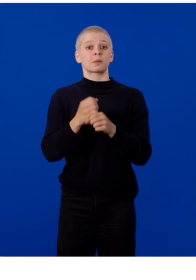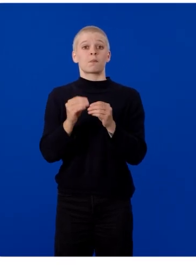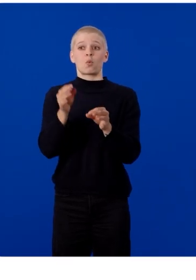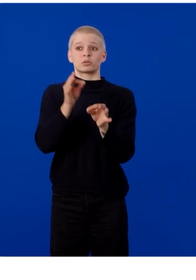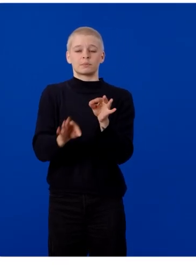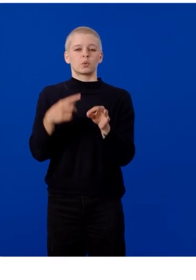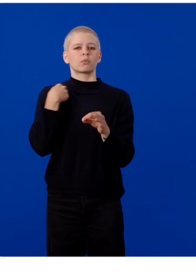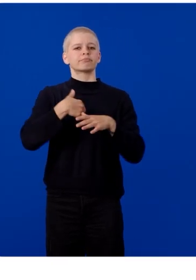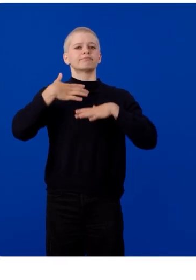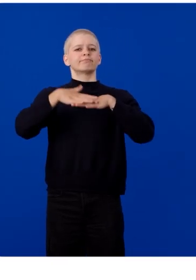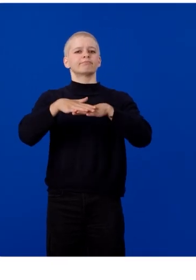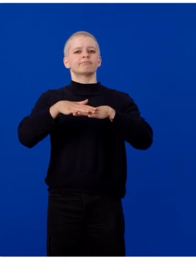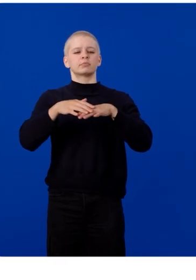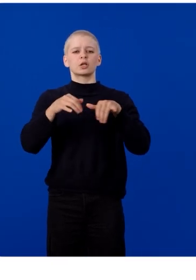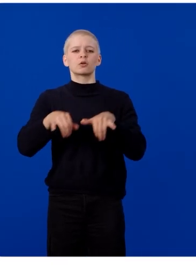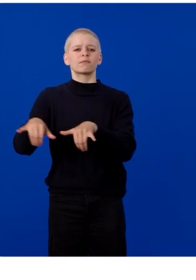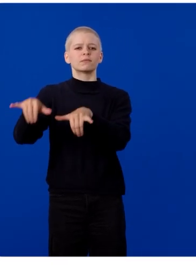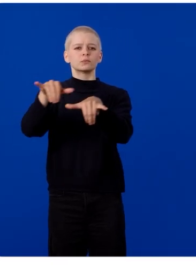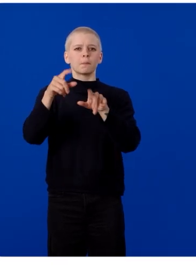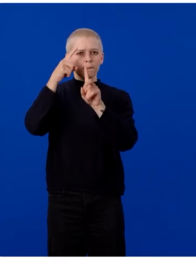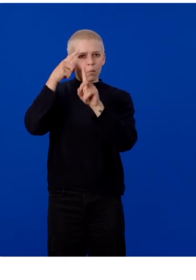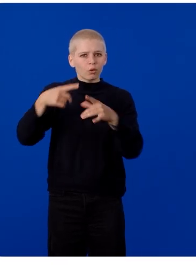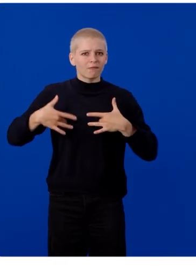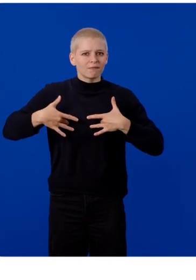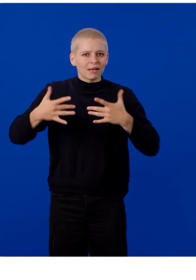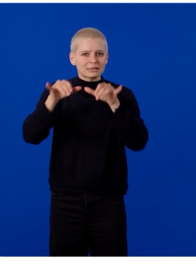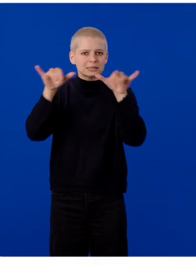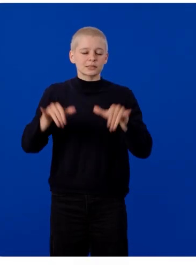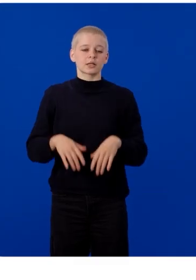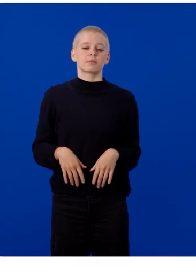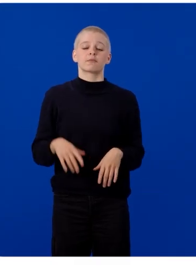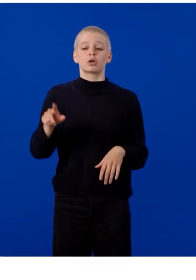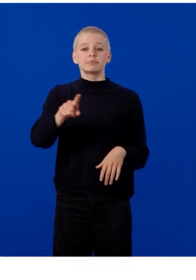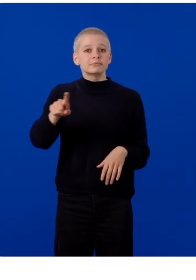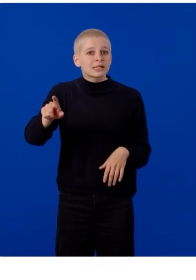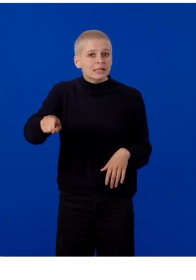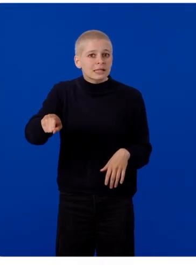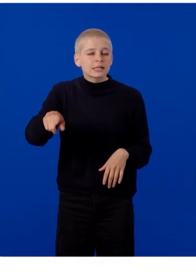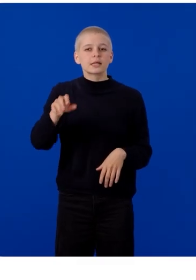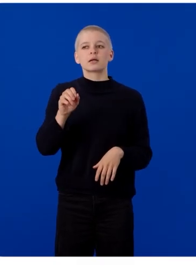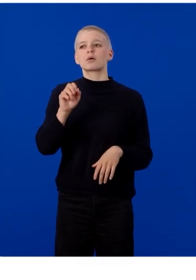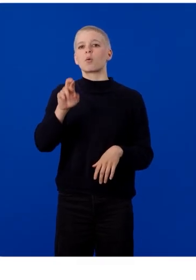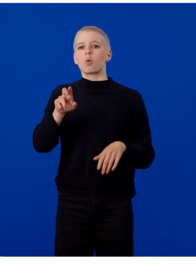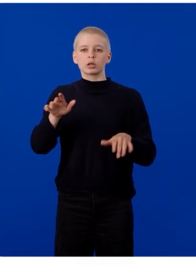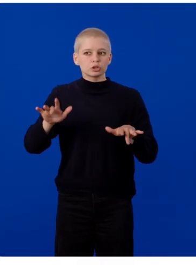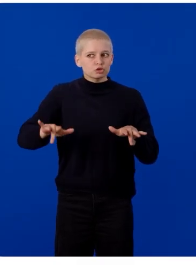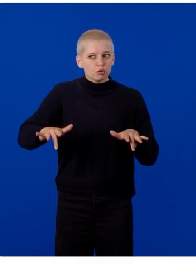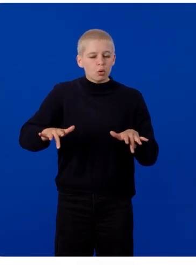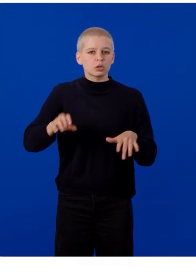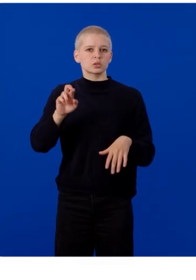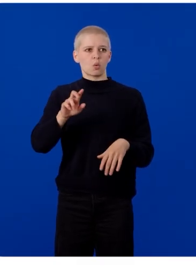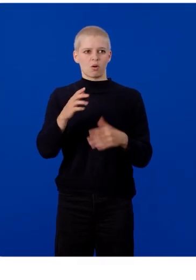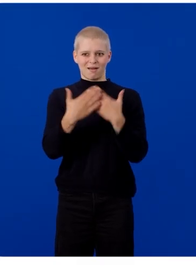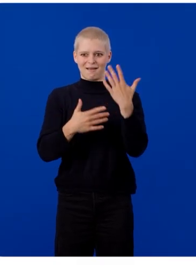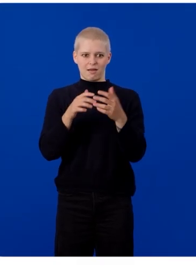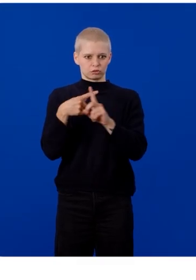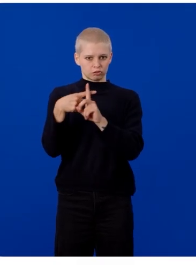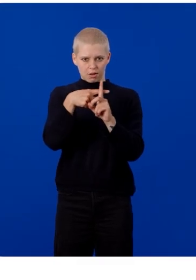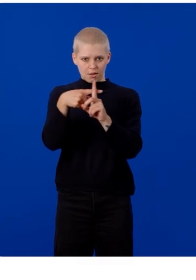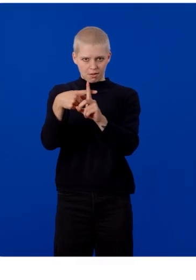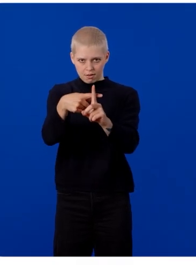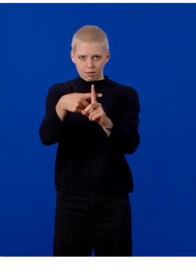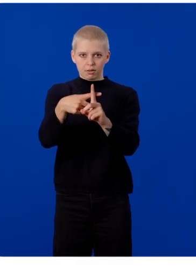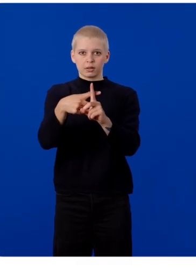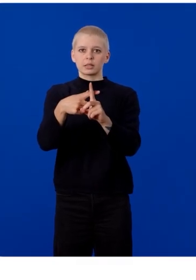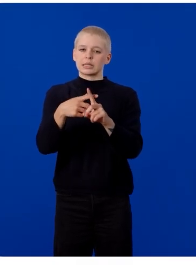integrated a universal pointer event system. Desktop clicks, XR control arrays, and hand tracking all generate